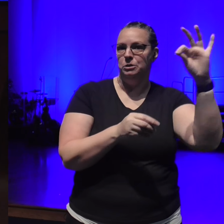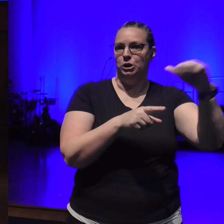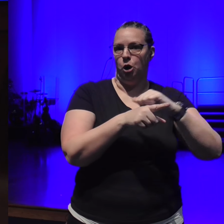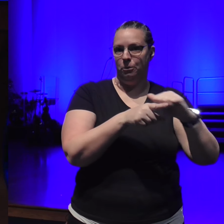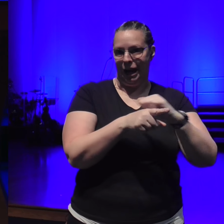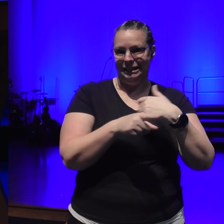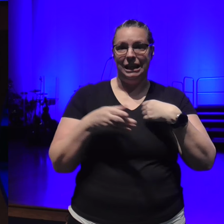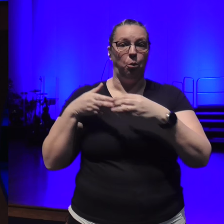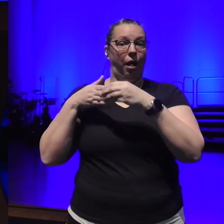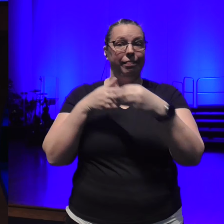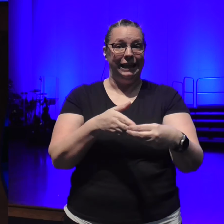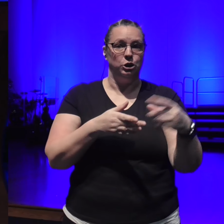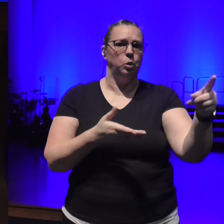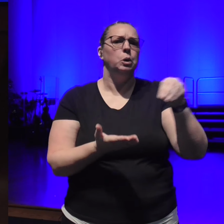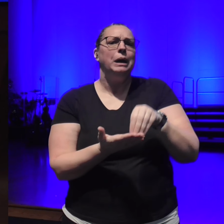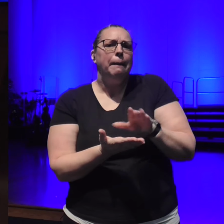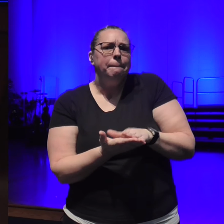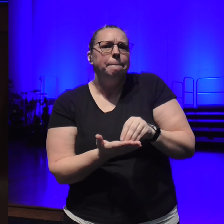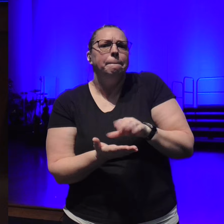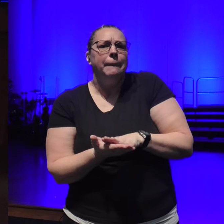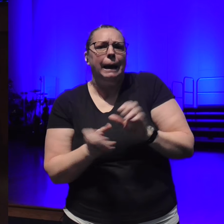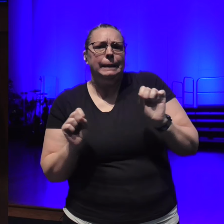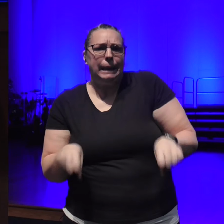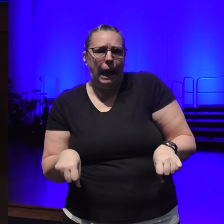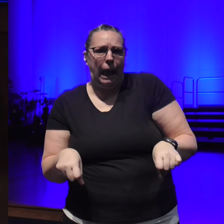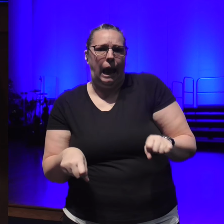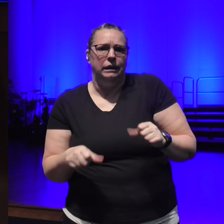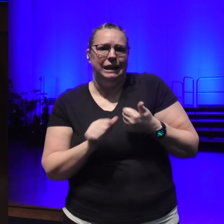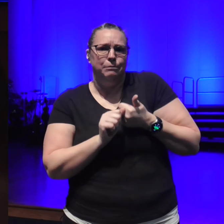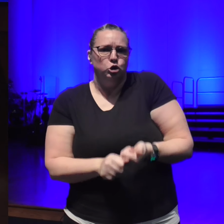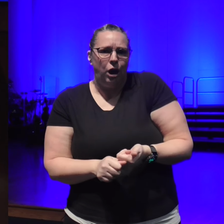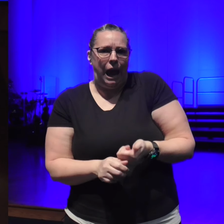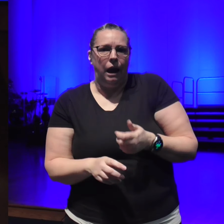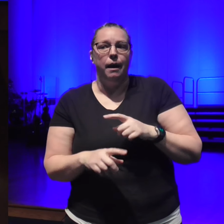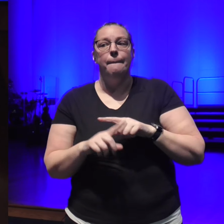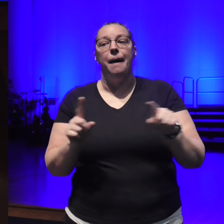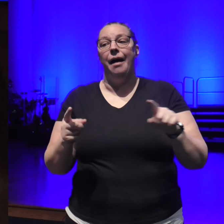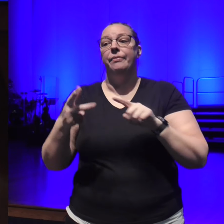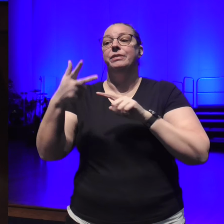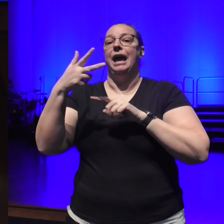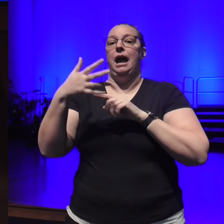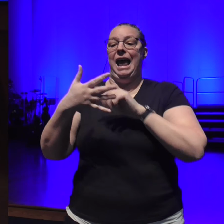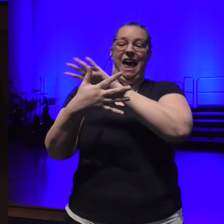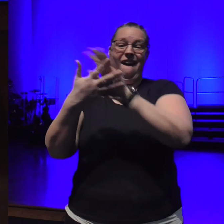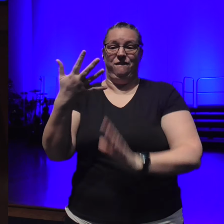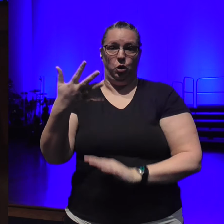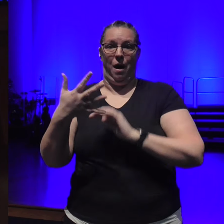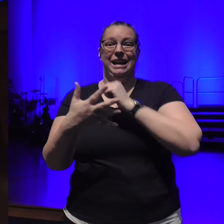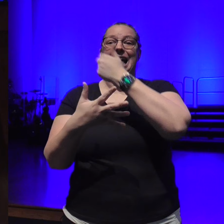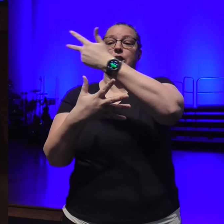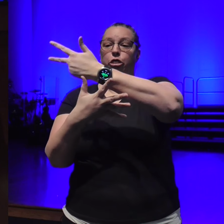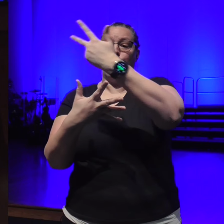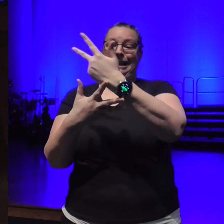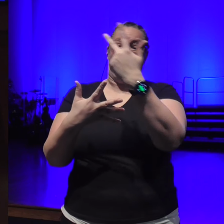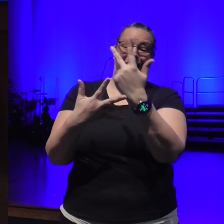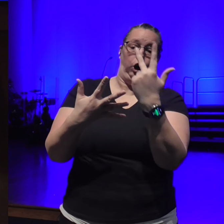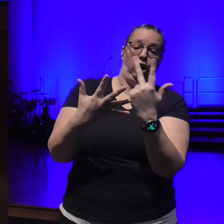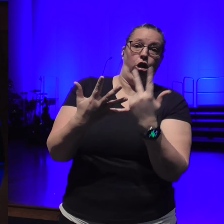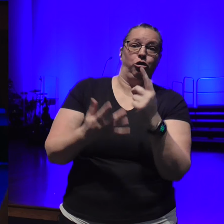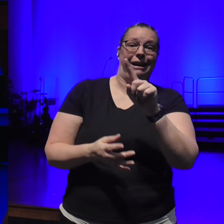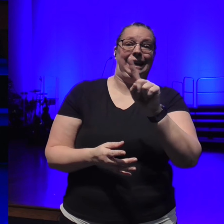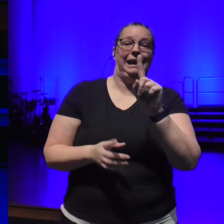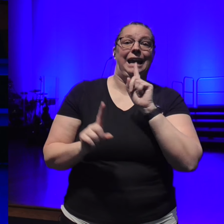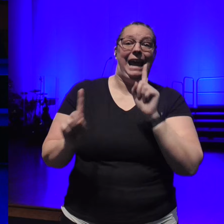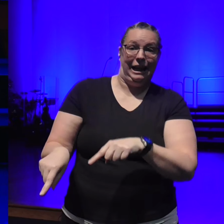some questions. You can write them down. The real key is there are 3 potential answers for each one, 1, 2, or 3. Count which one you